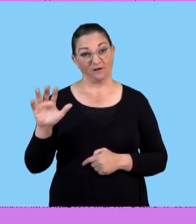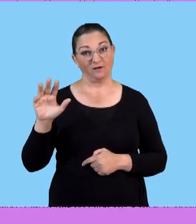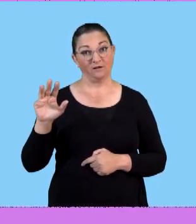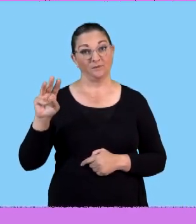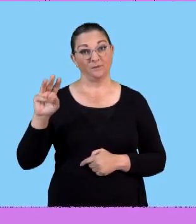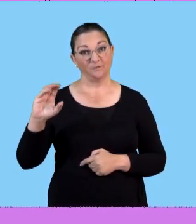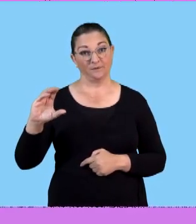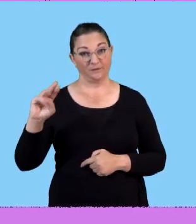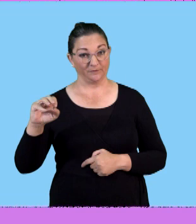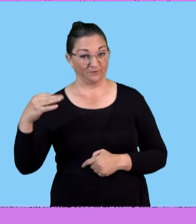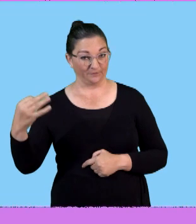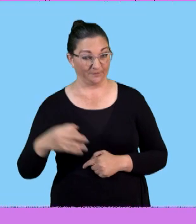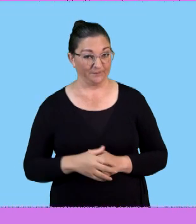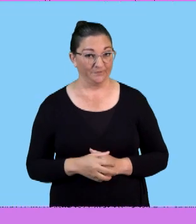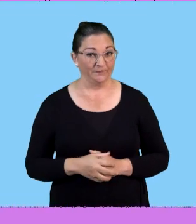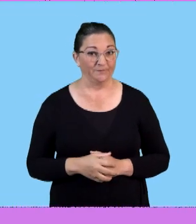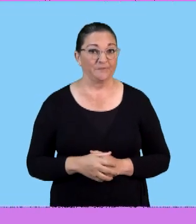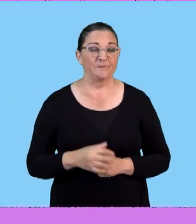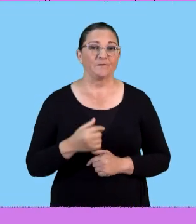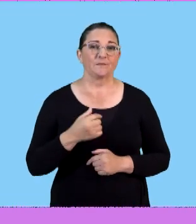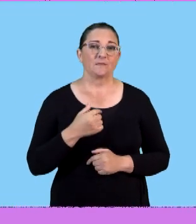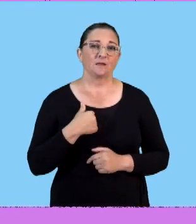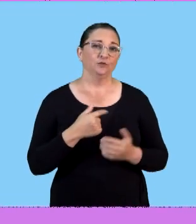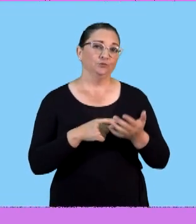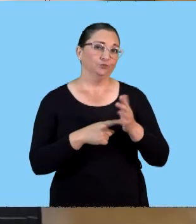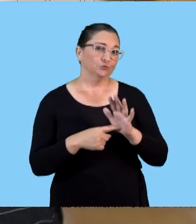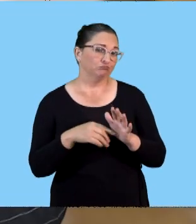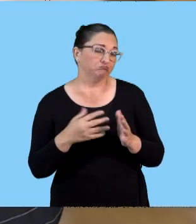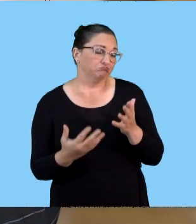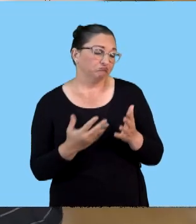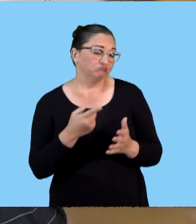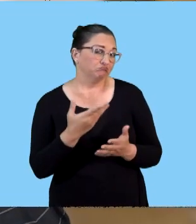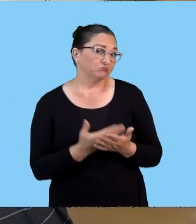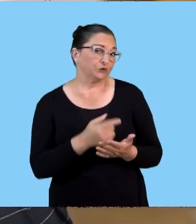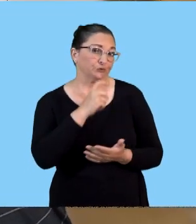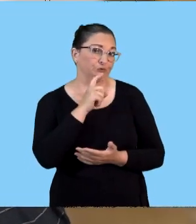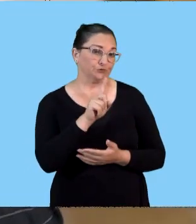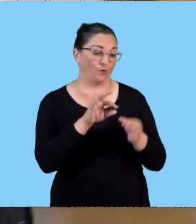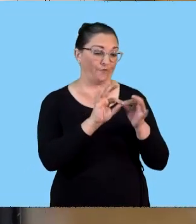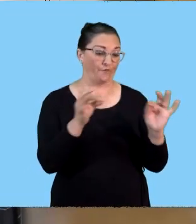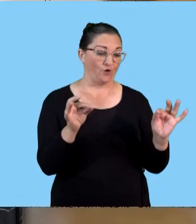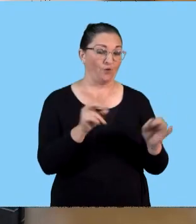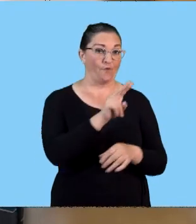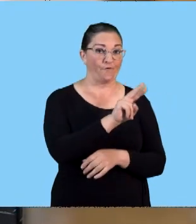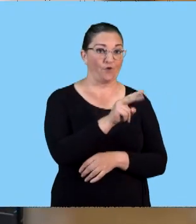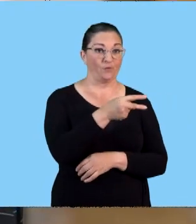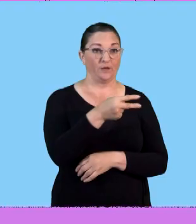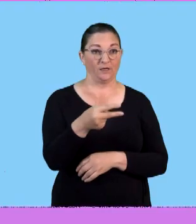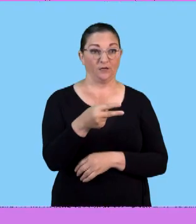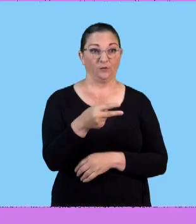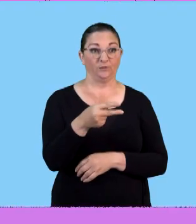1,963.75 cubic centimeters. I also indicated here that we may use the following formula: volume equals